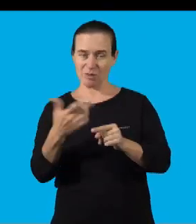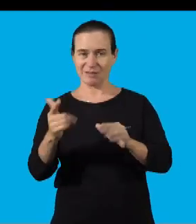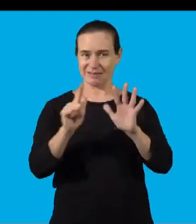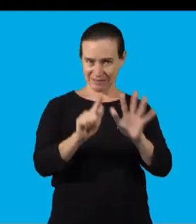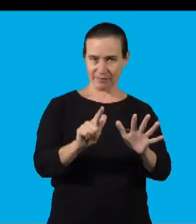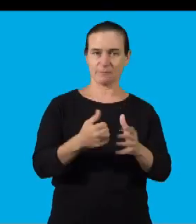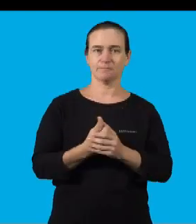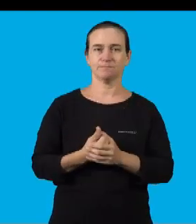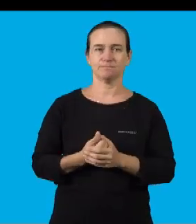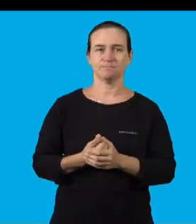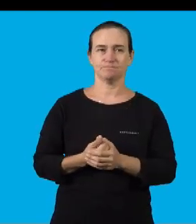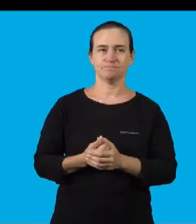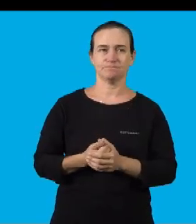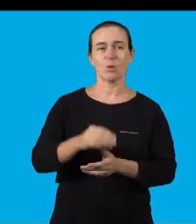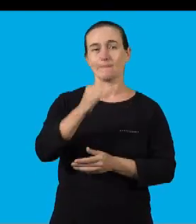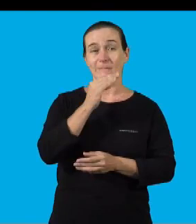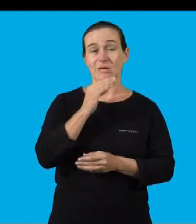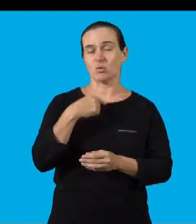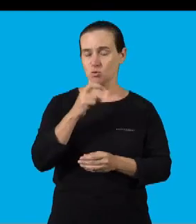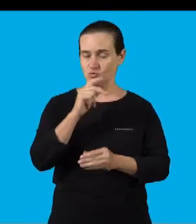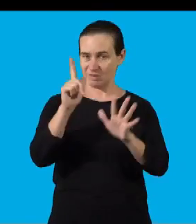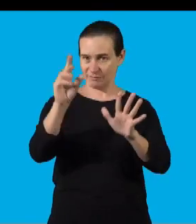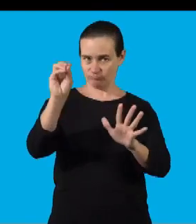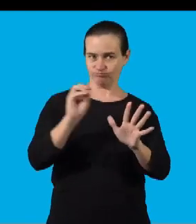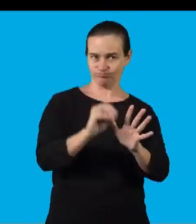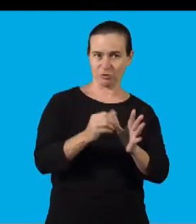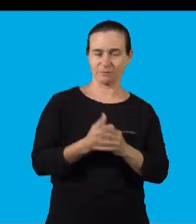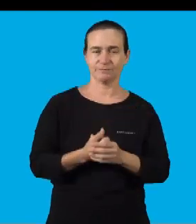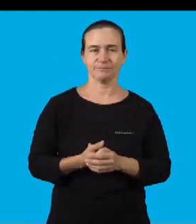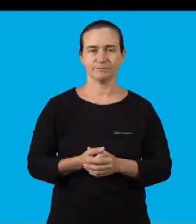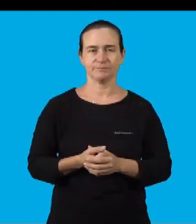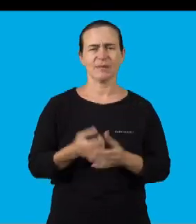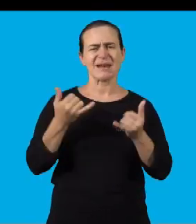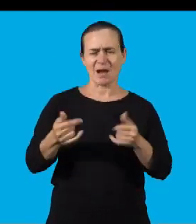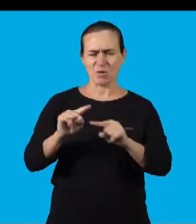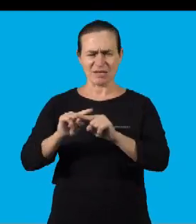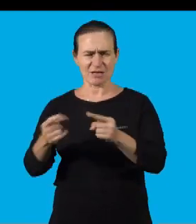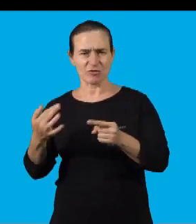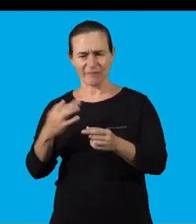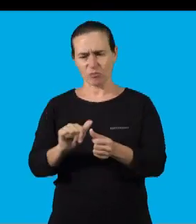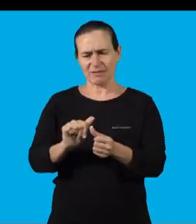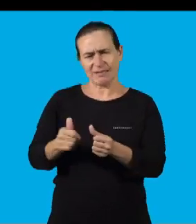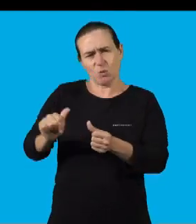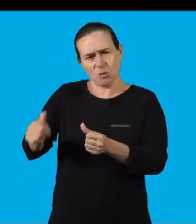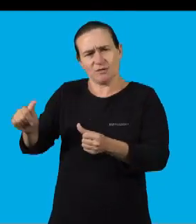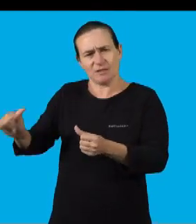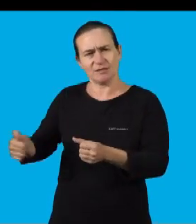is 7. So definitely we are going to use that. But now, what is the difference